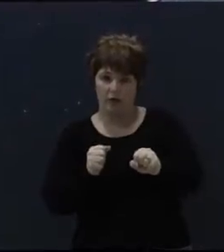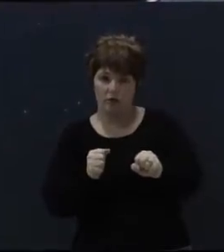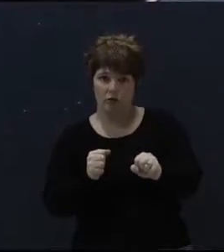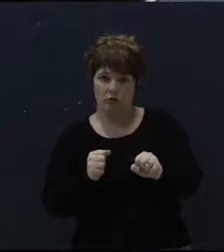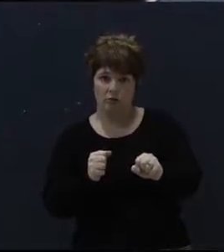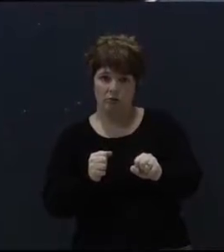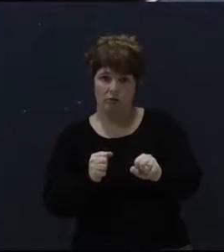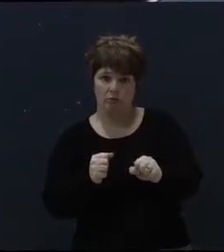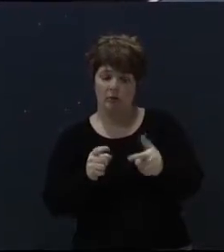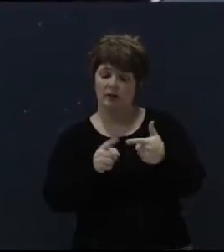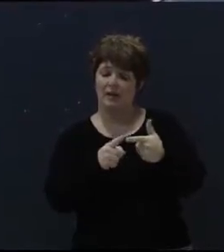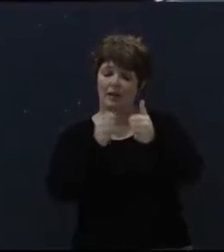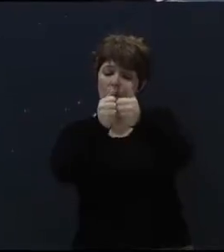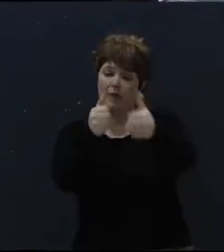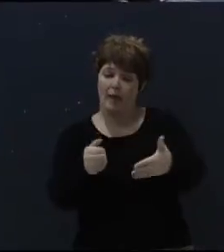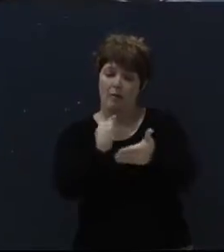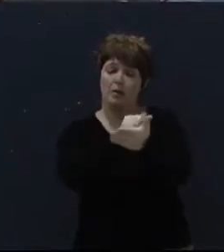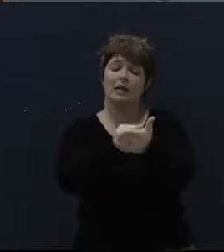you're clean.